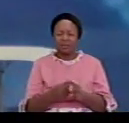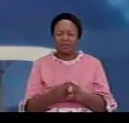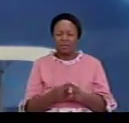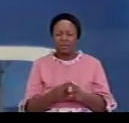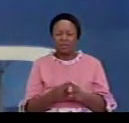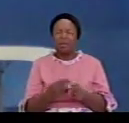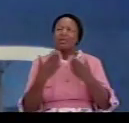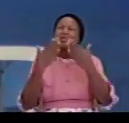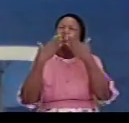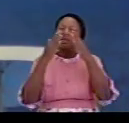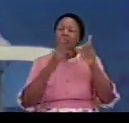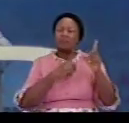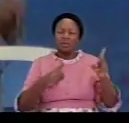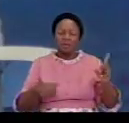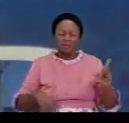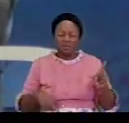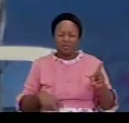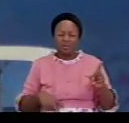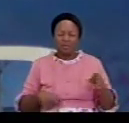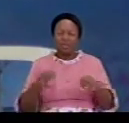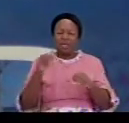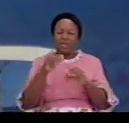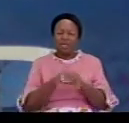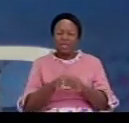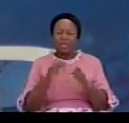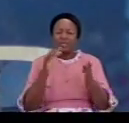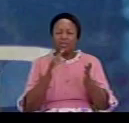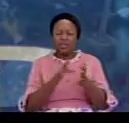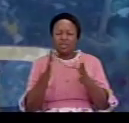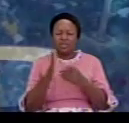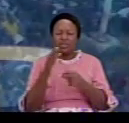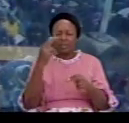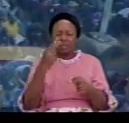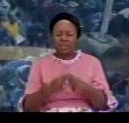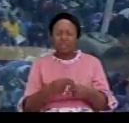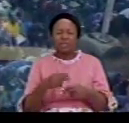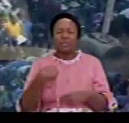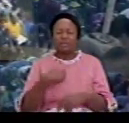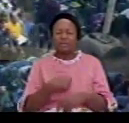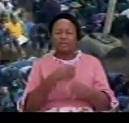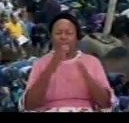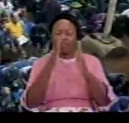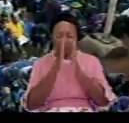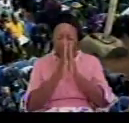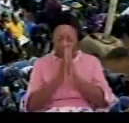Thank you, Lord. In Jesus' name we pray.